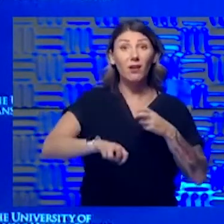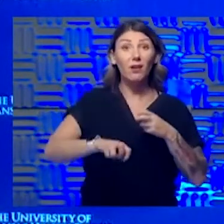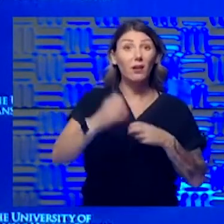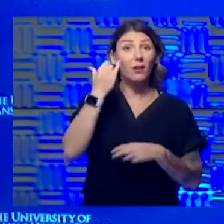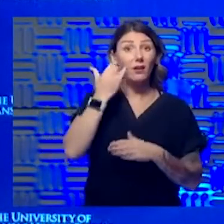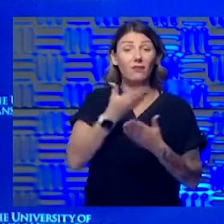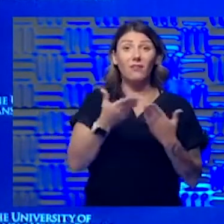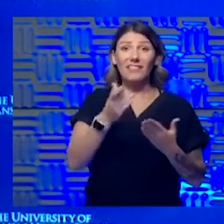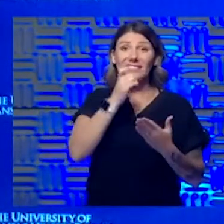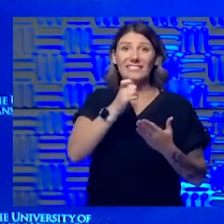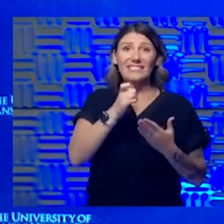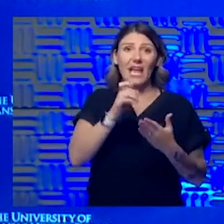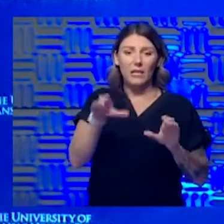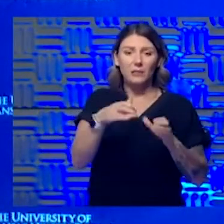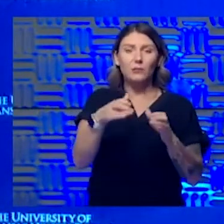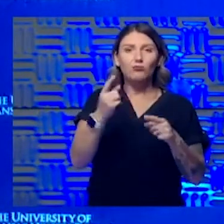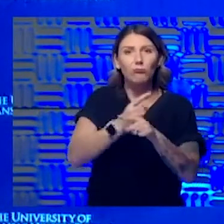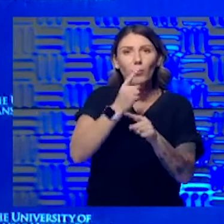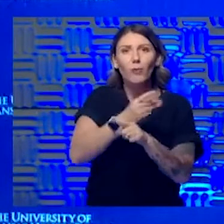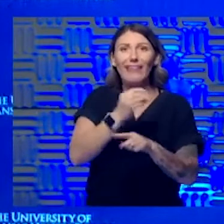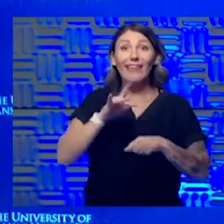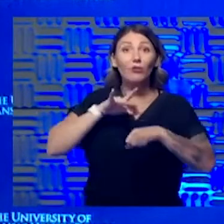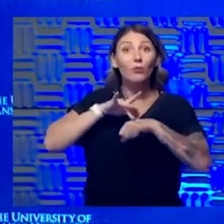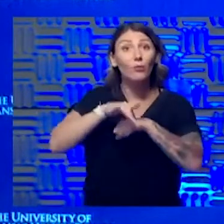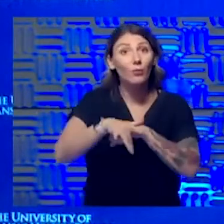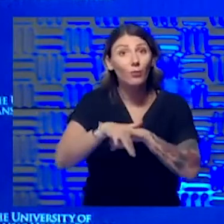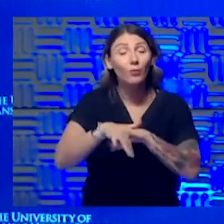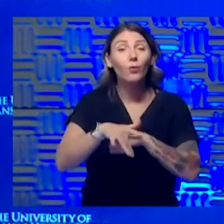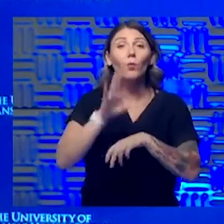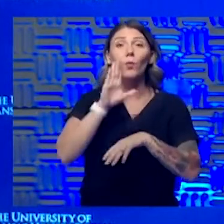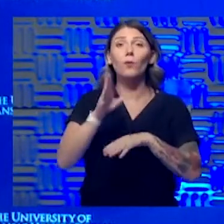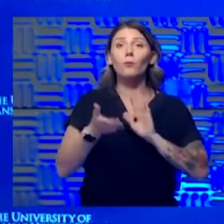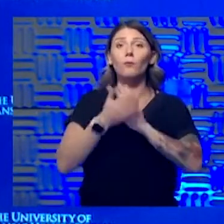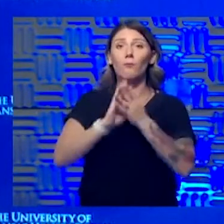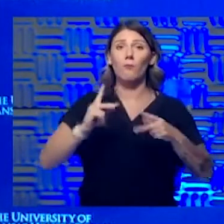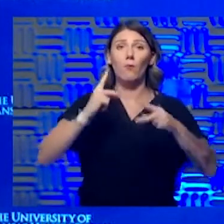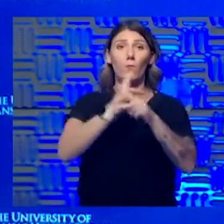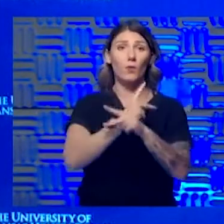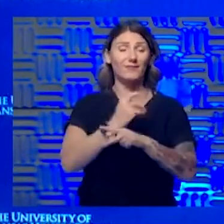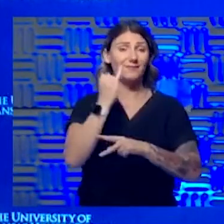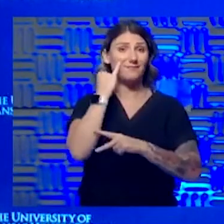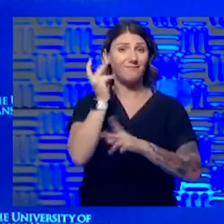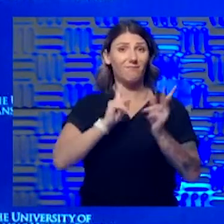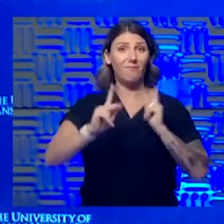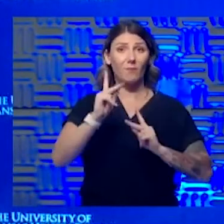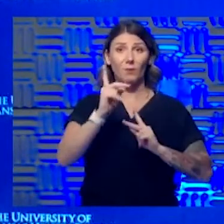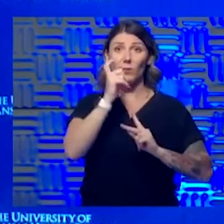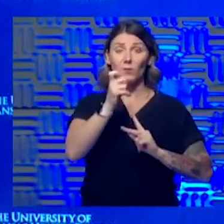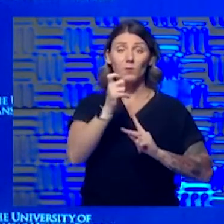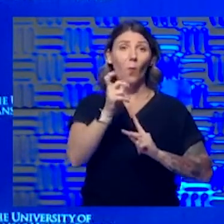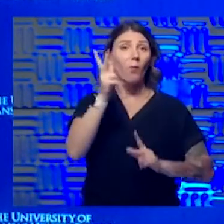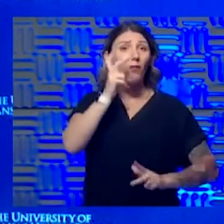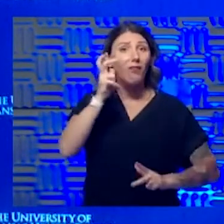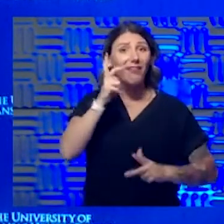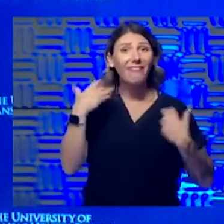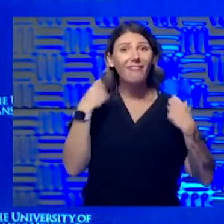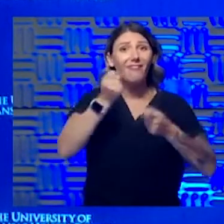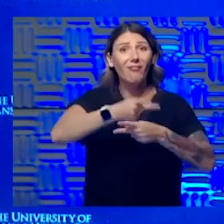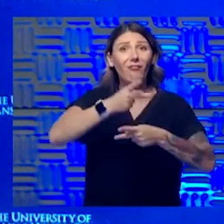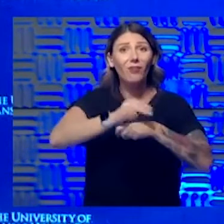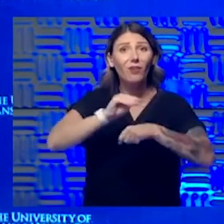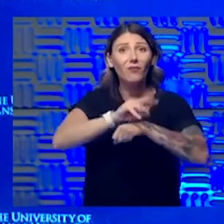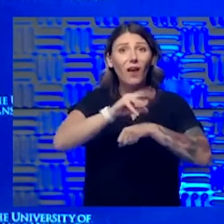don't get done early enough, and it will be a lot worse if people didn't take the healthcare advice of trying to shelter at home and